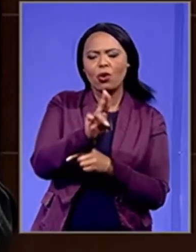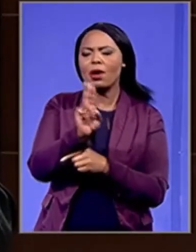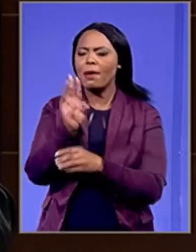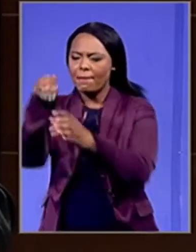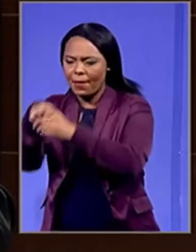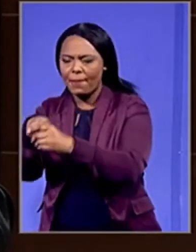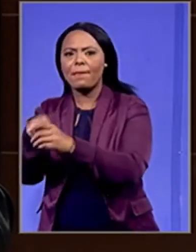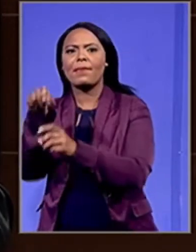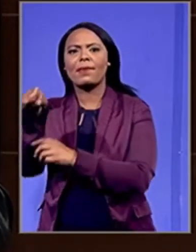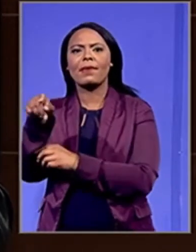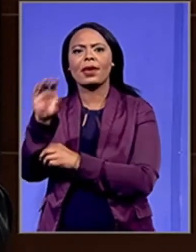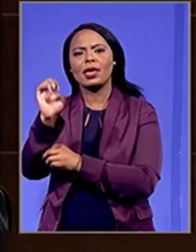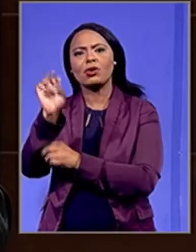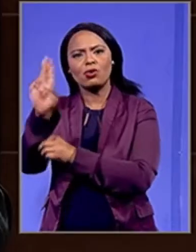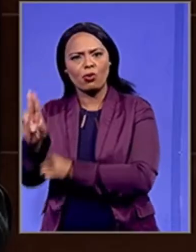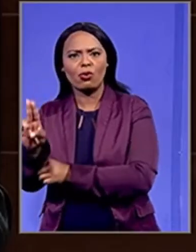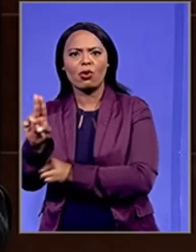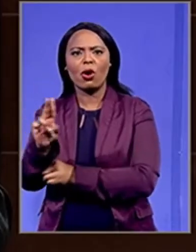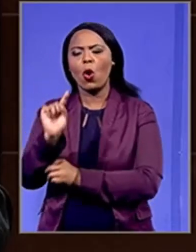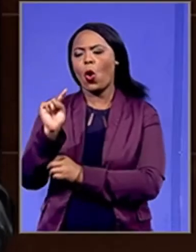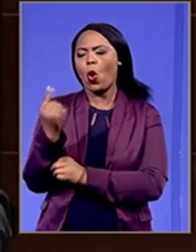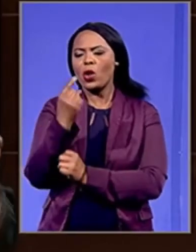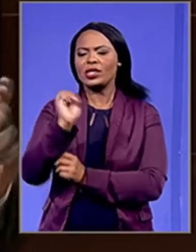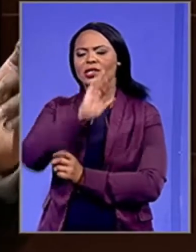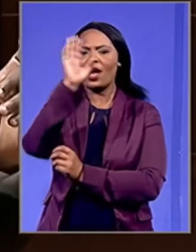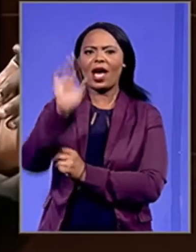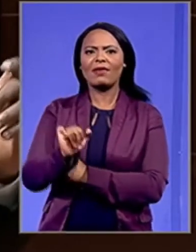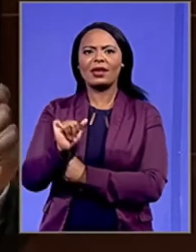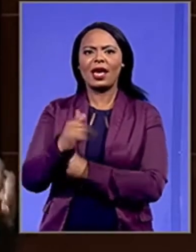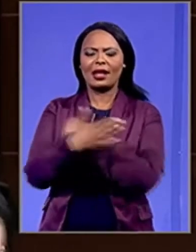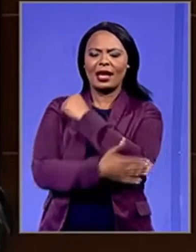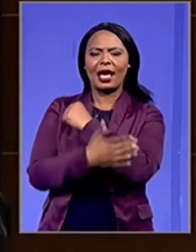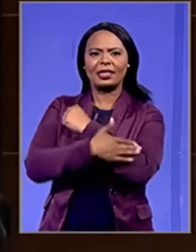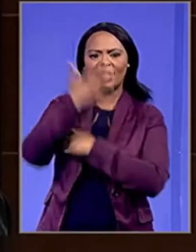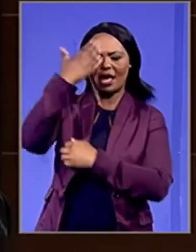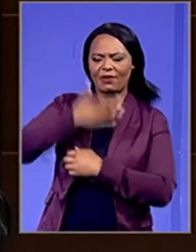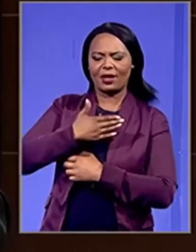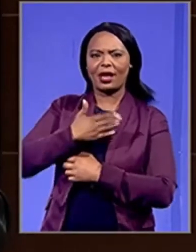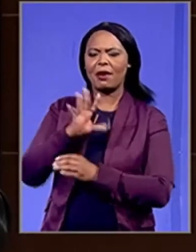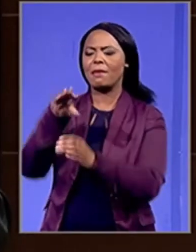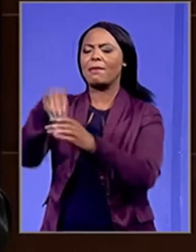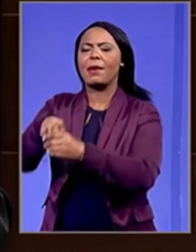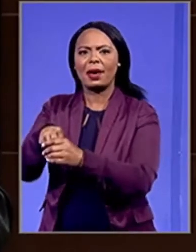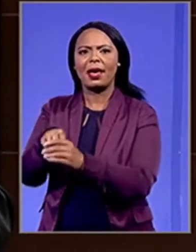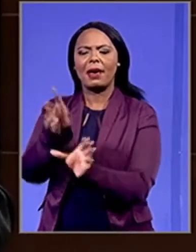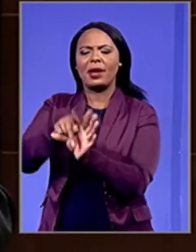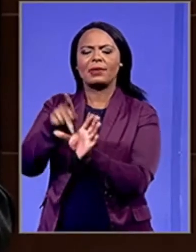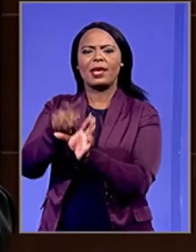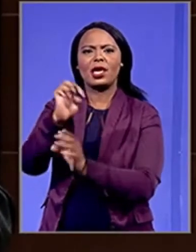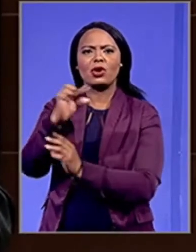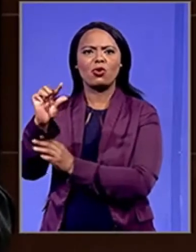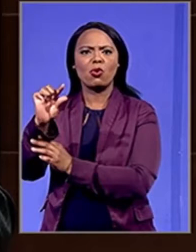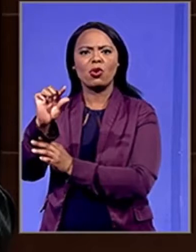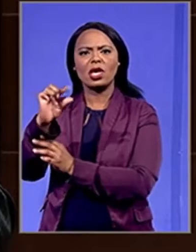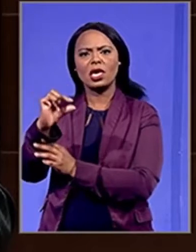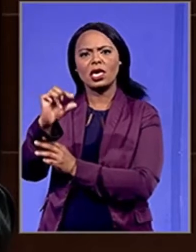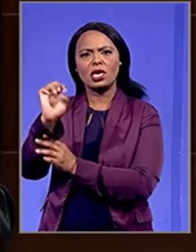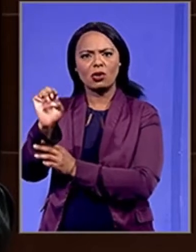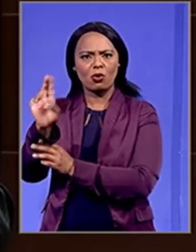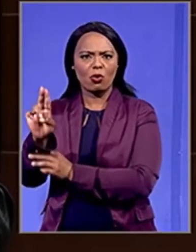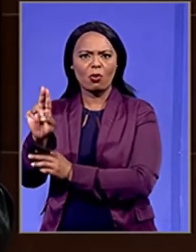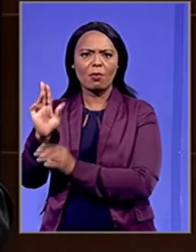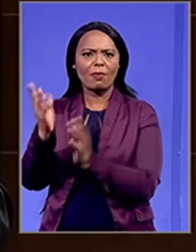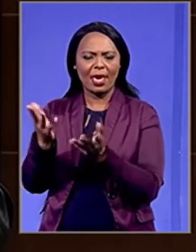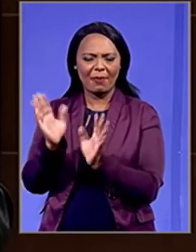do not want South Africa to be the only African country that participates. So that